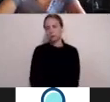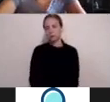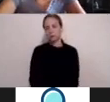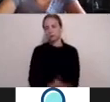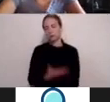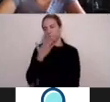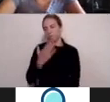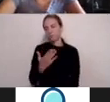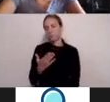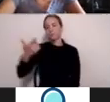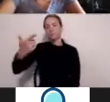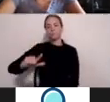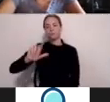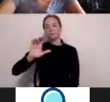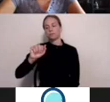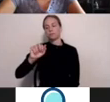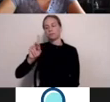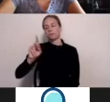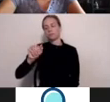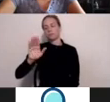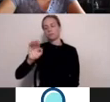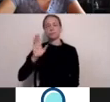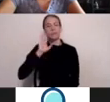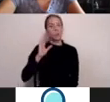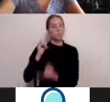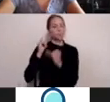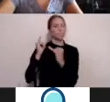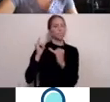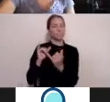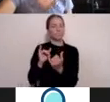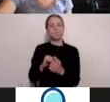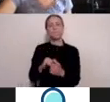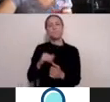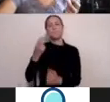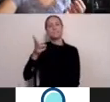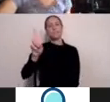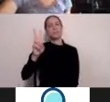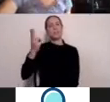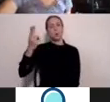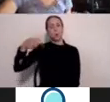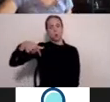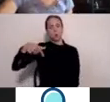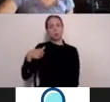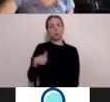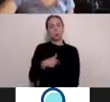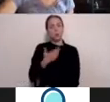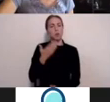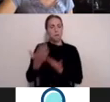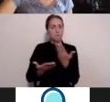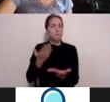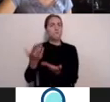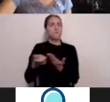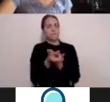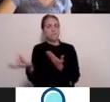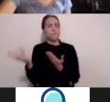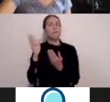And this is Candace. I would also echo that. And I feel like Hanson Voices headquarters has offered a lot of virtual